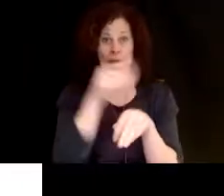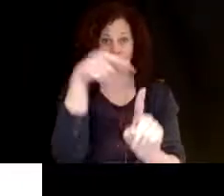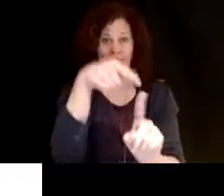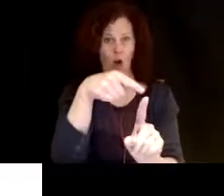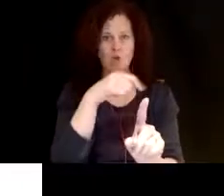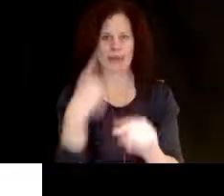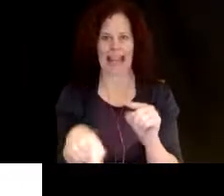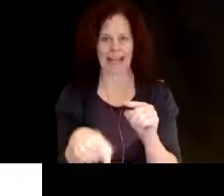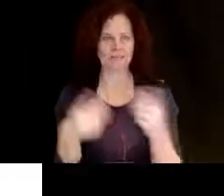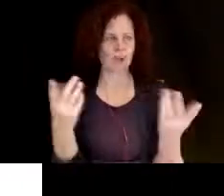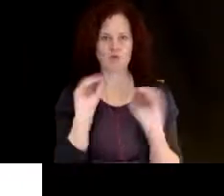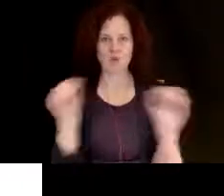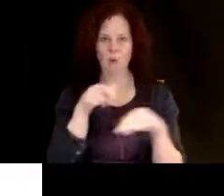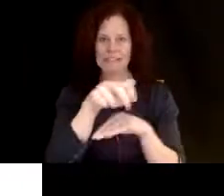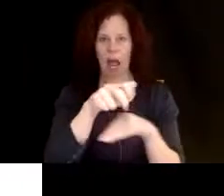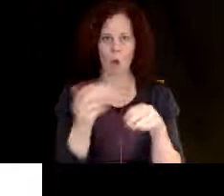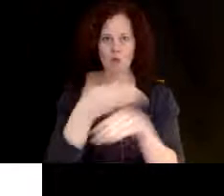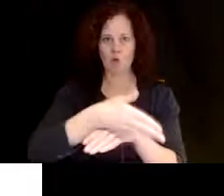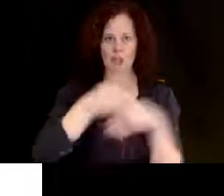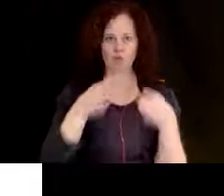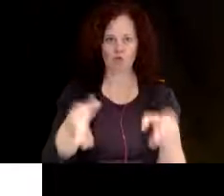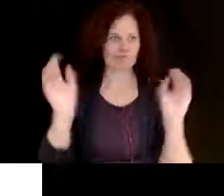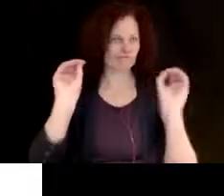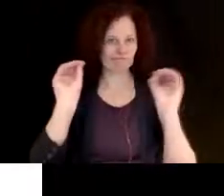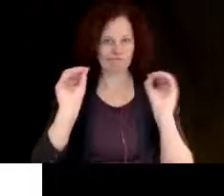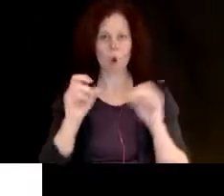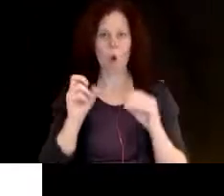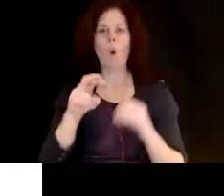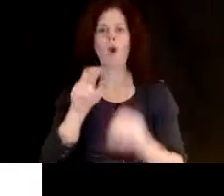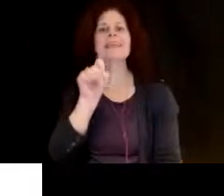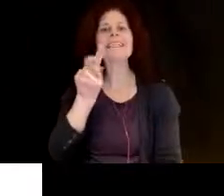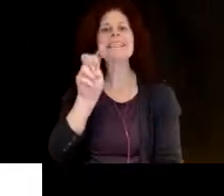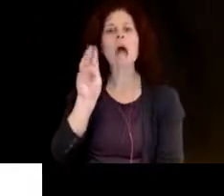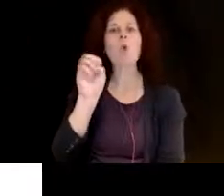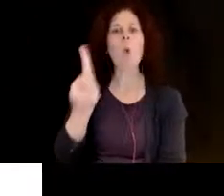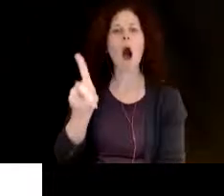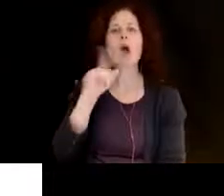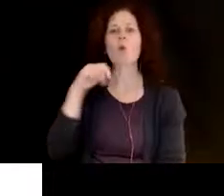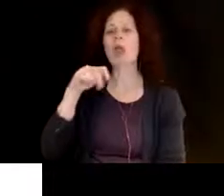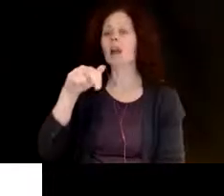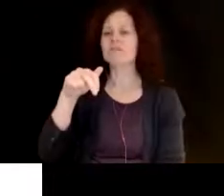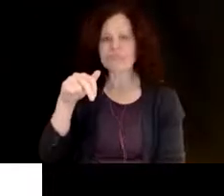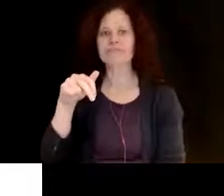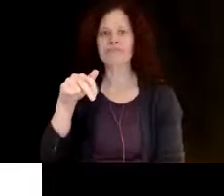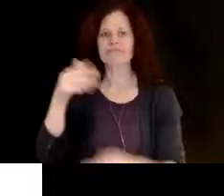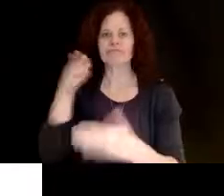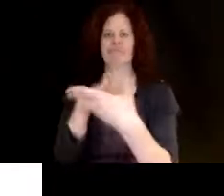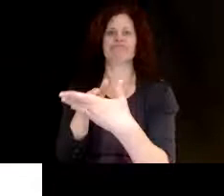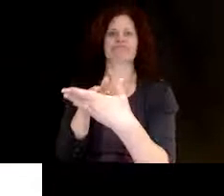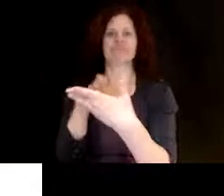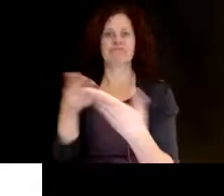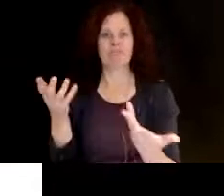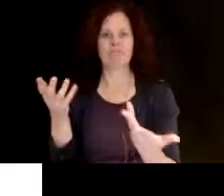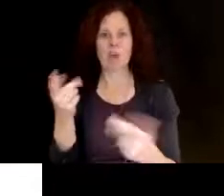missing. They often end abruptly. And in some cases, communities found it to be a measure of success if they